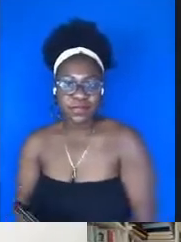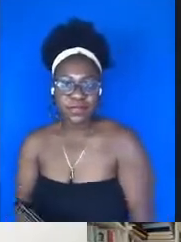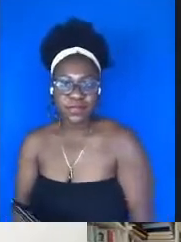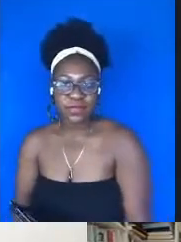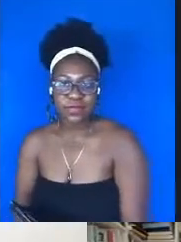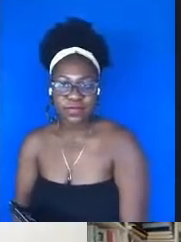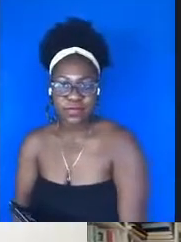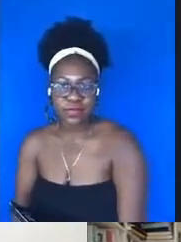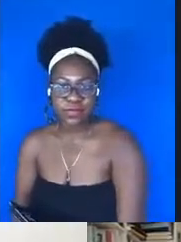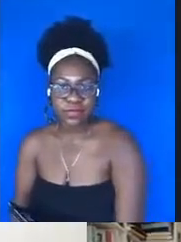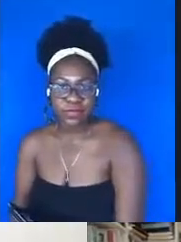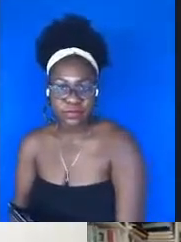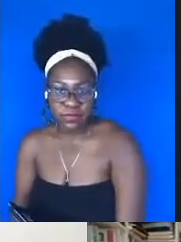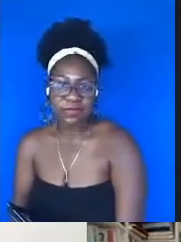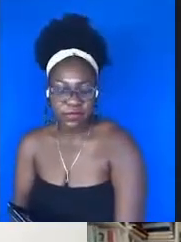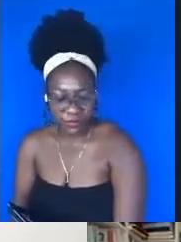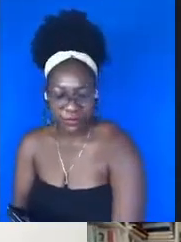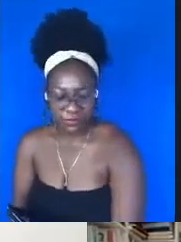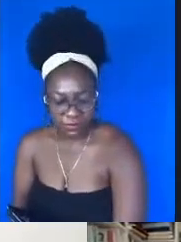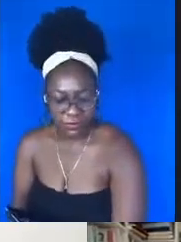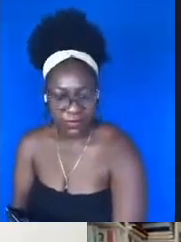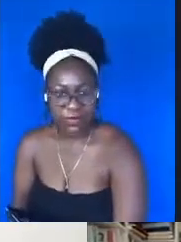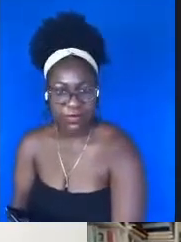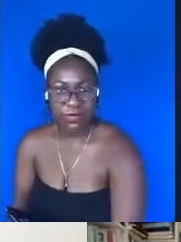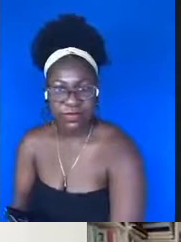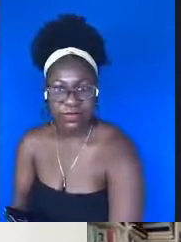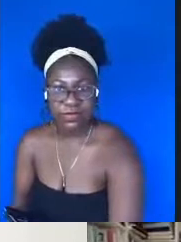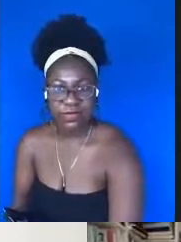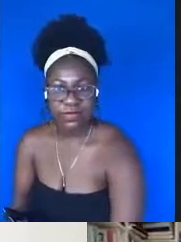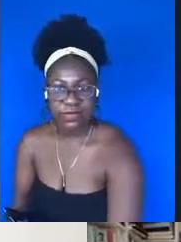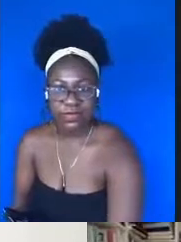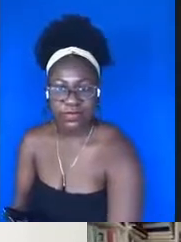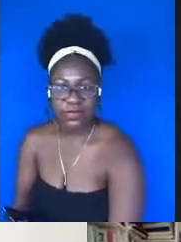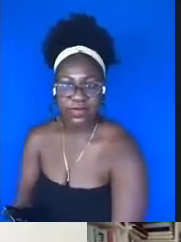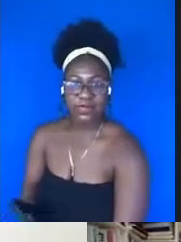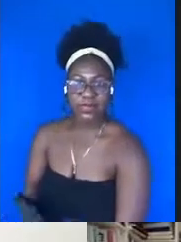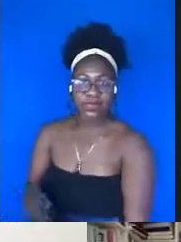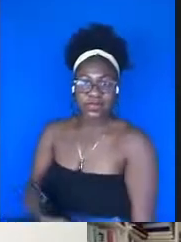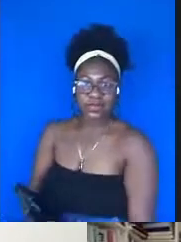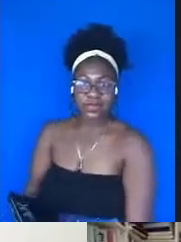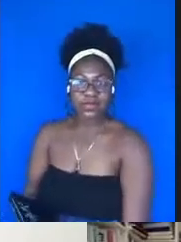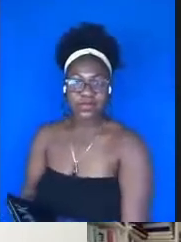different actors. I think what these three beautiful women brought to it was